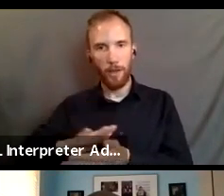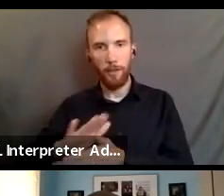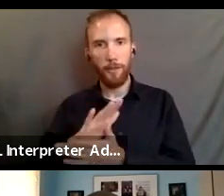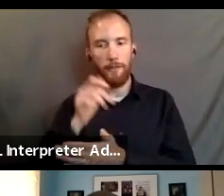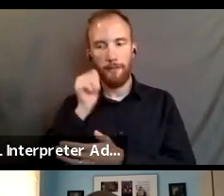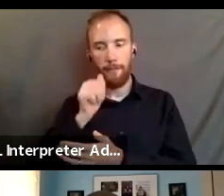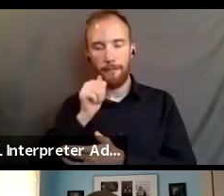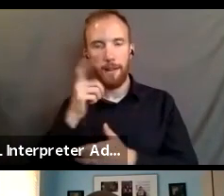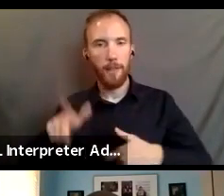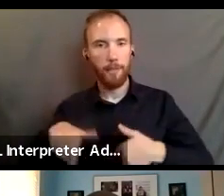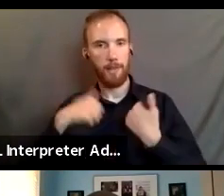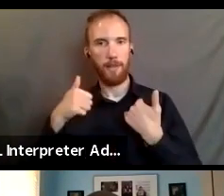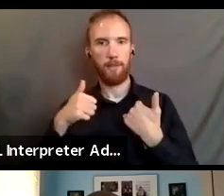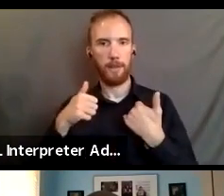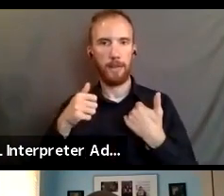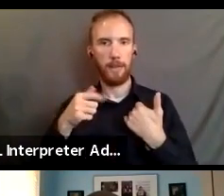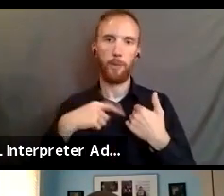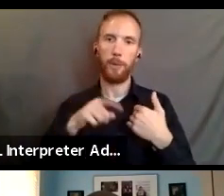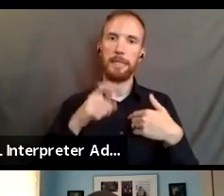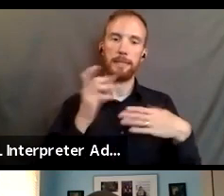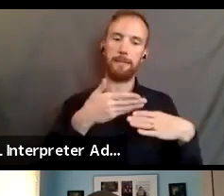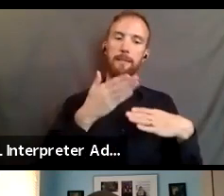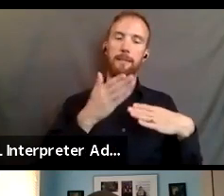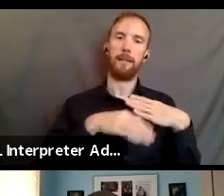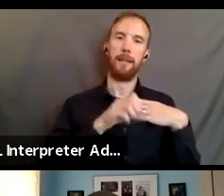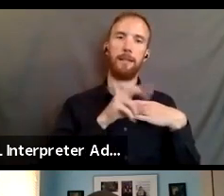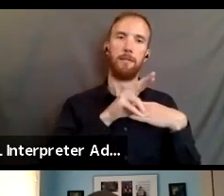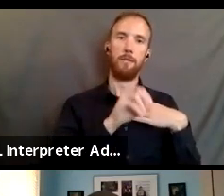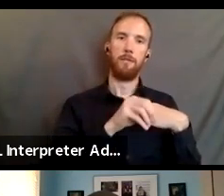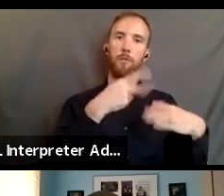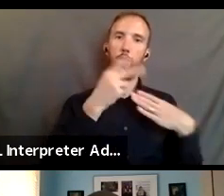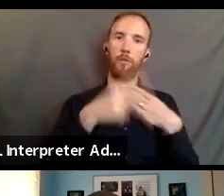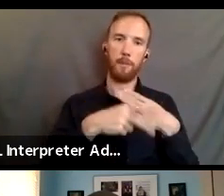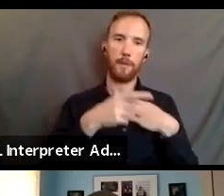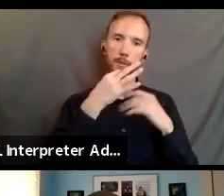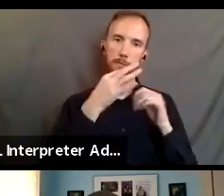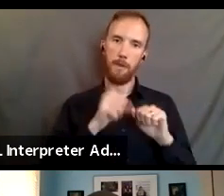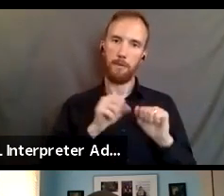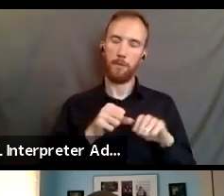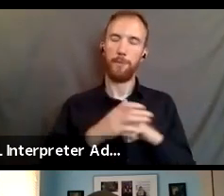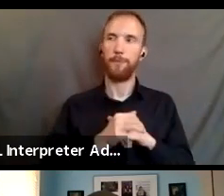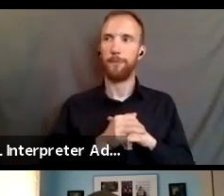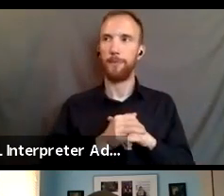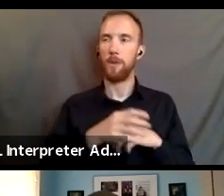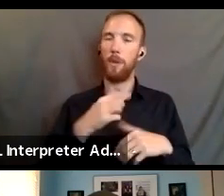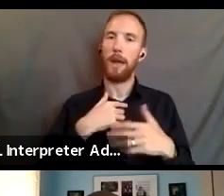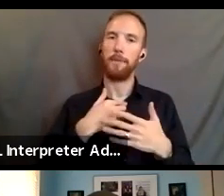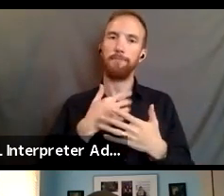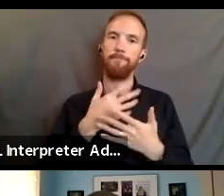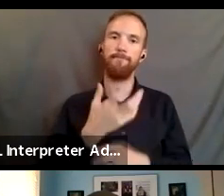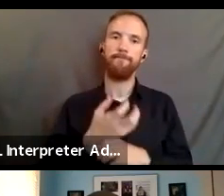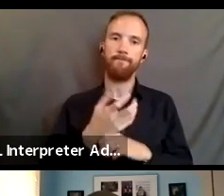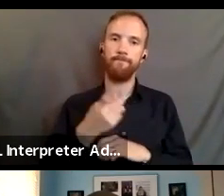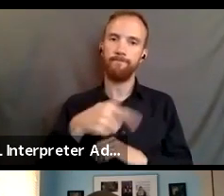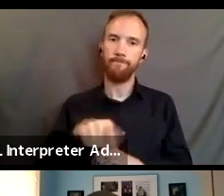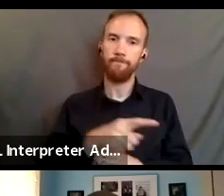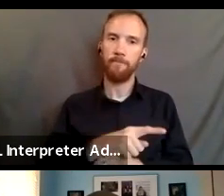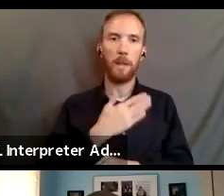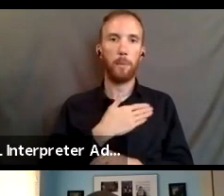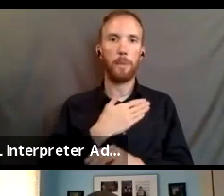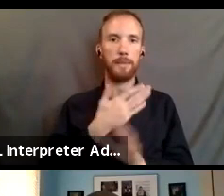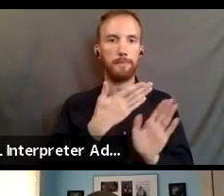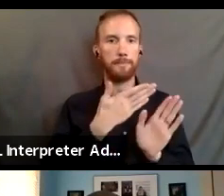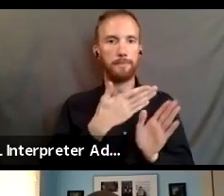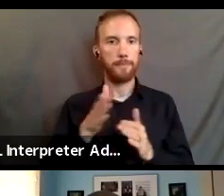this program as soon as possible i implore you all to move in that direction as quickly as